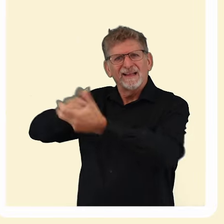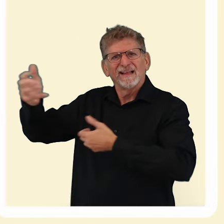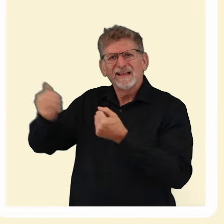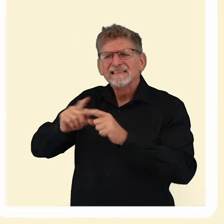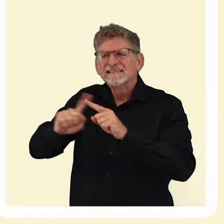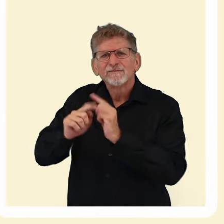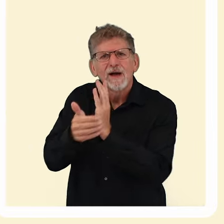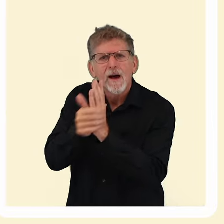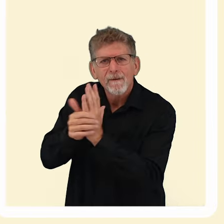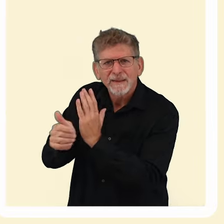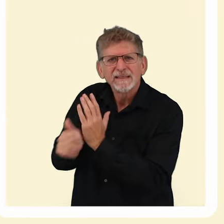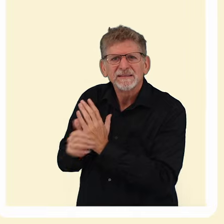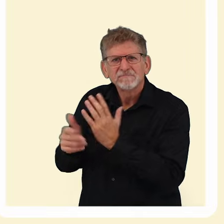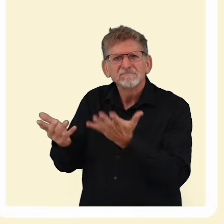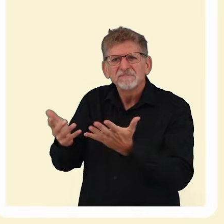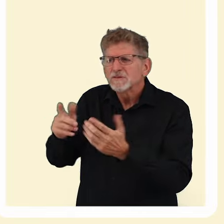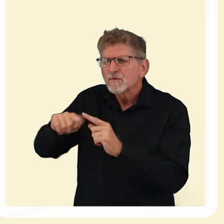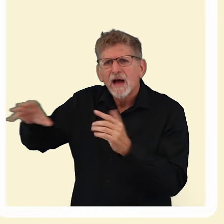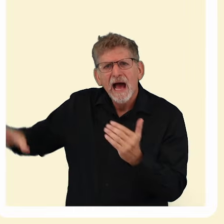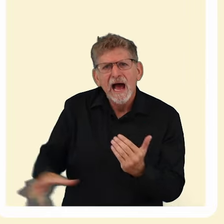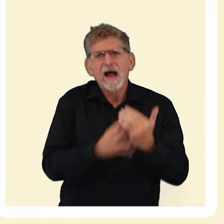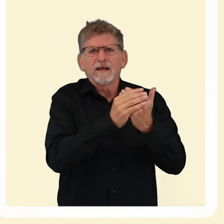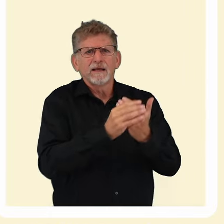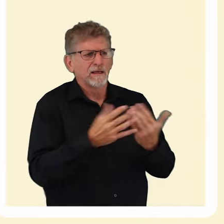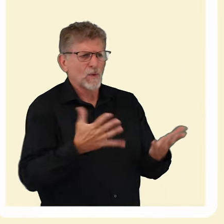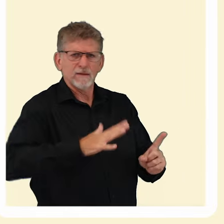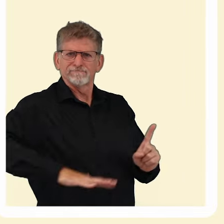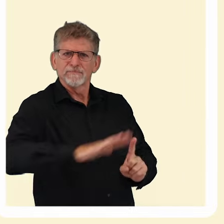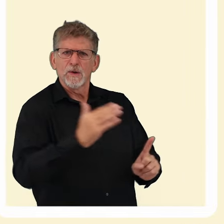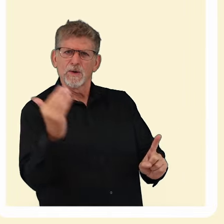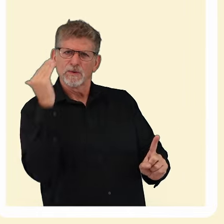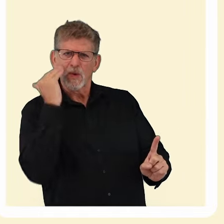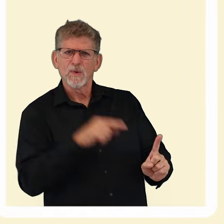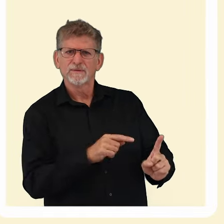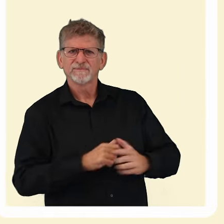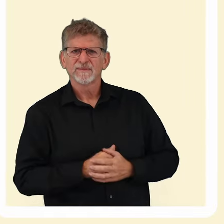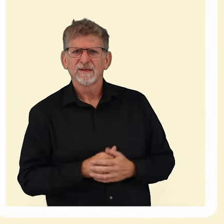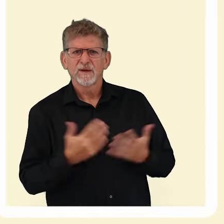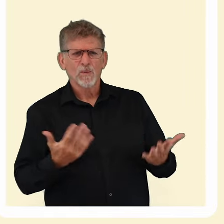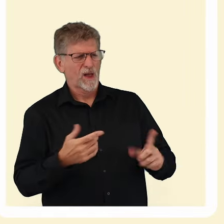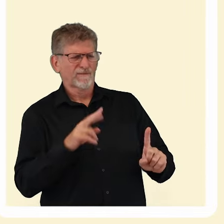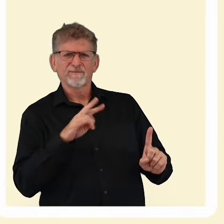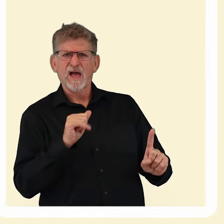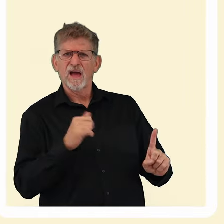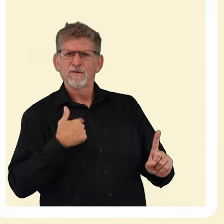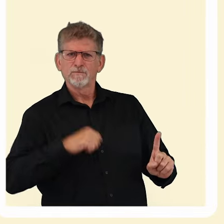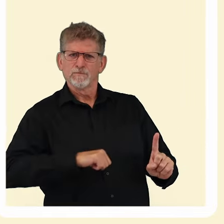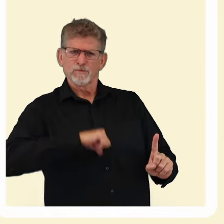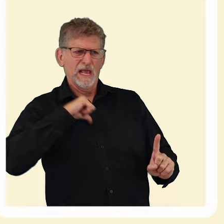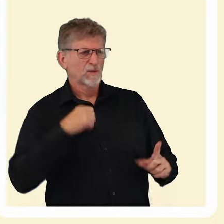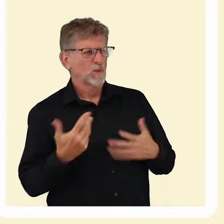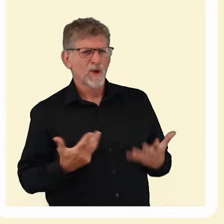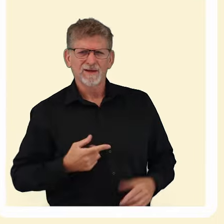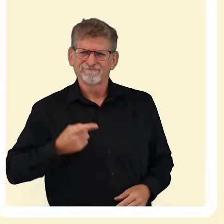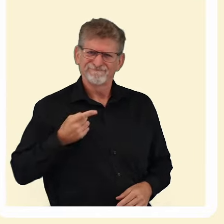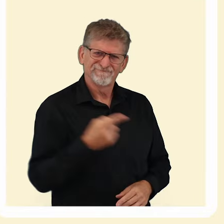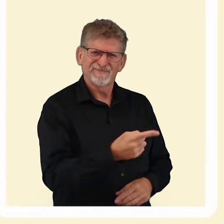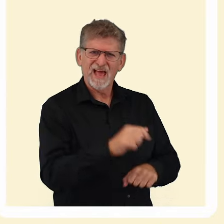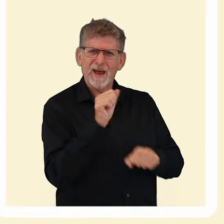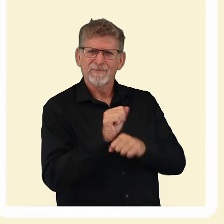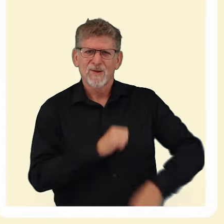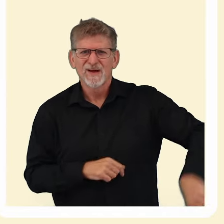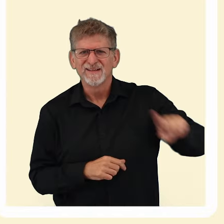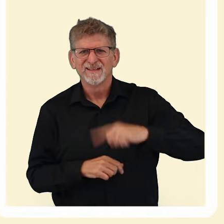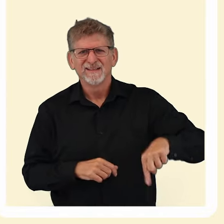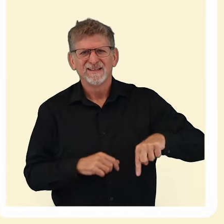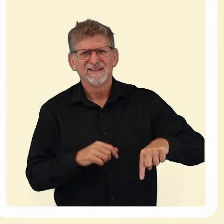to complement what is known. But why do we have a VIA that we're proud of? It's the employees. Mm-hmm. Of